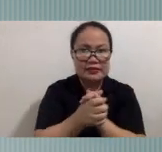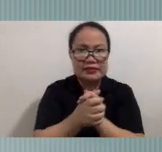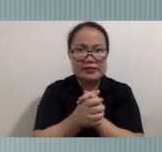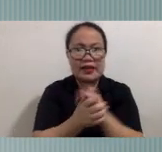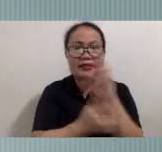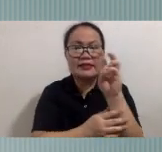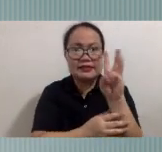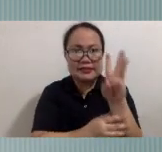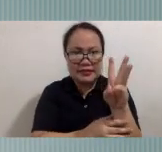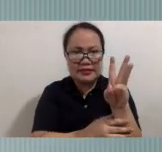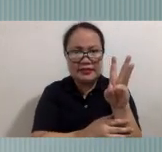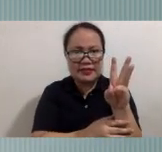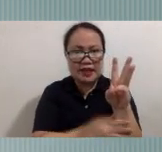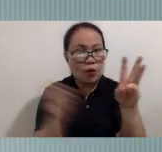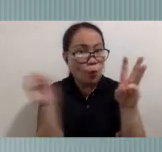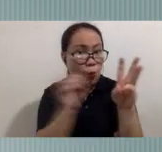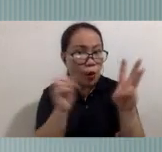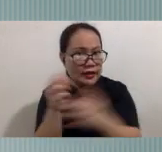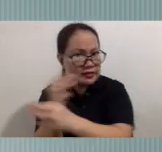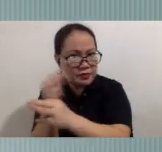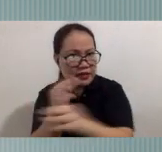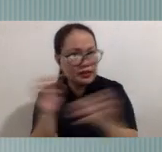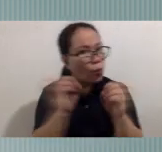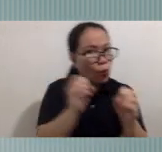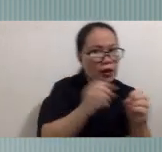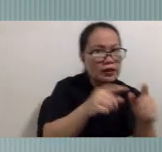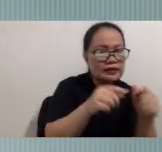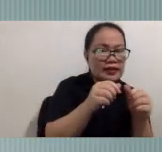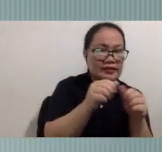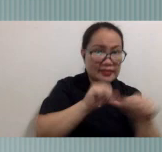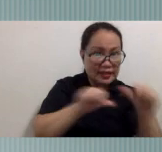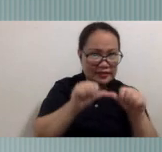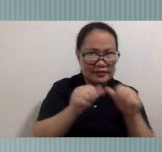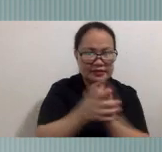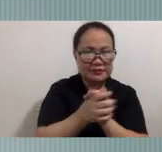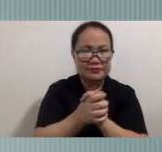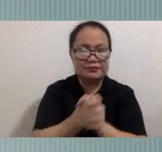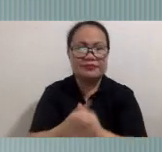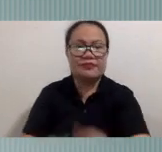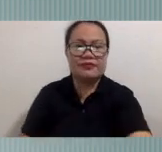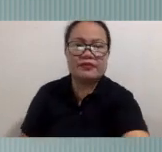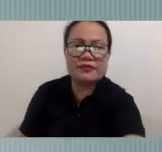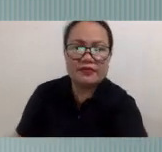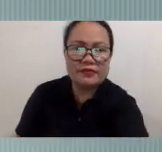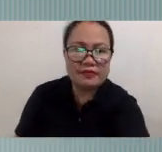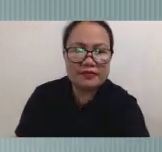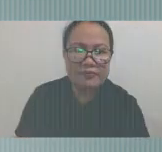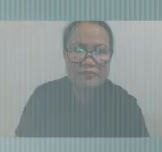complement of union of math and science, that is 6.